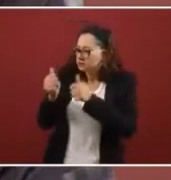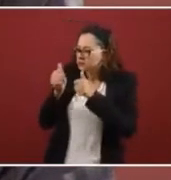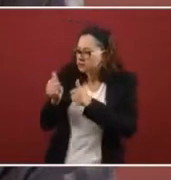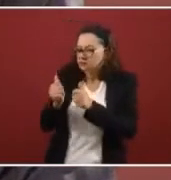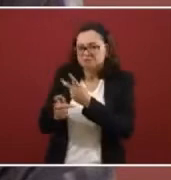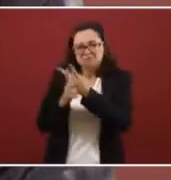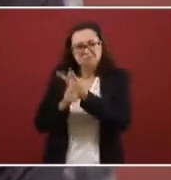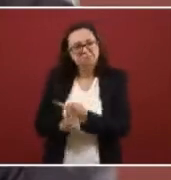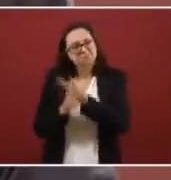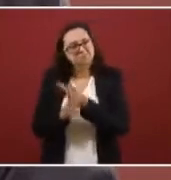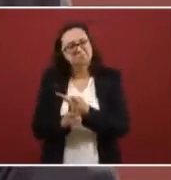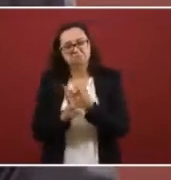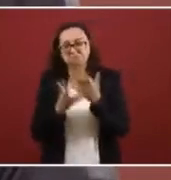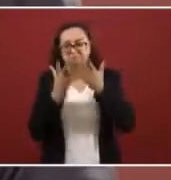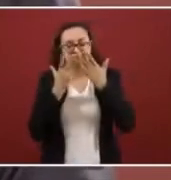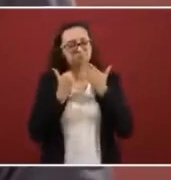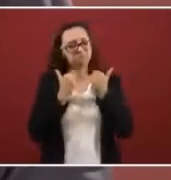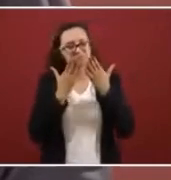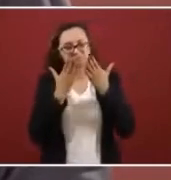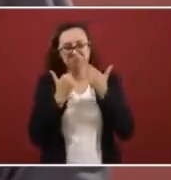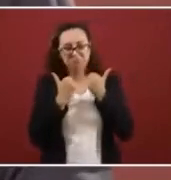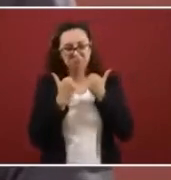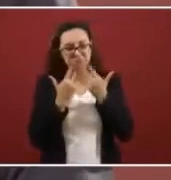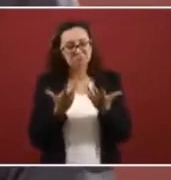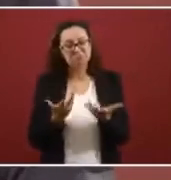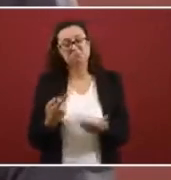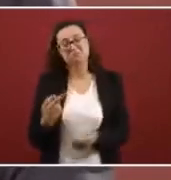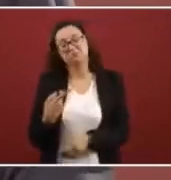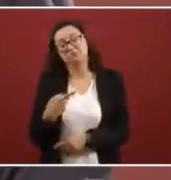to listen to people. But anyway,